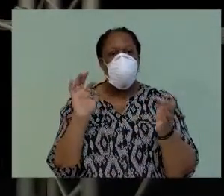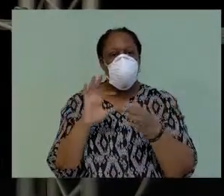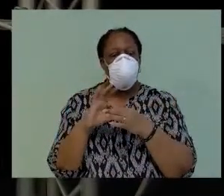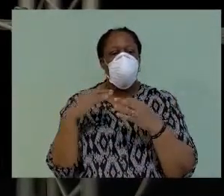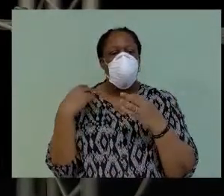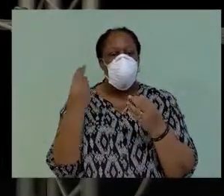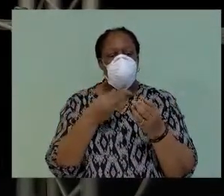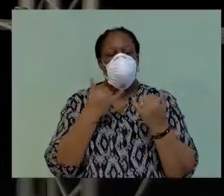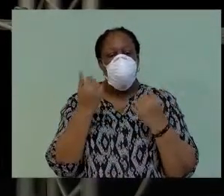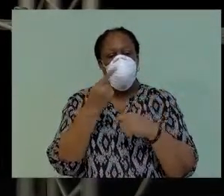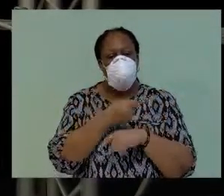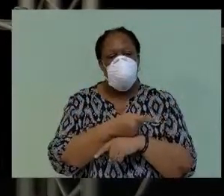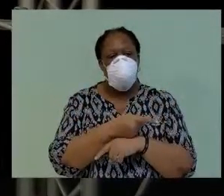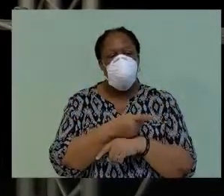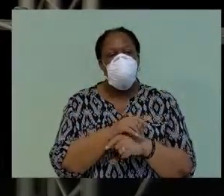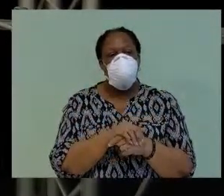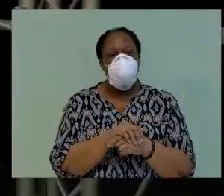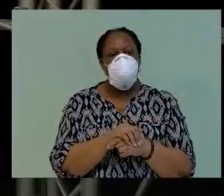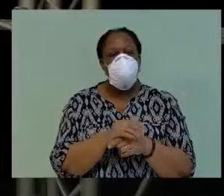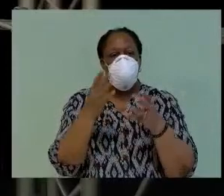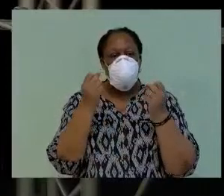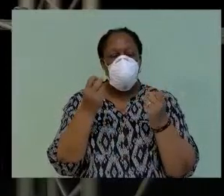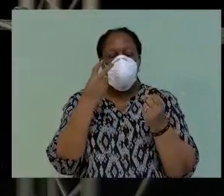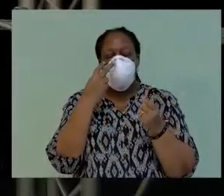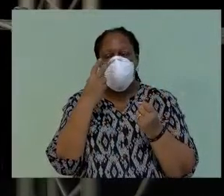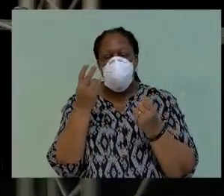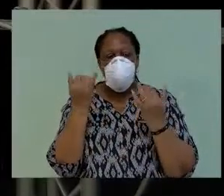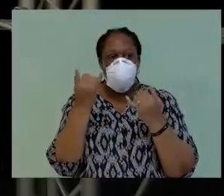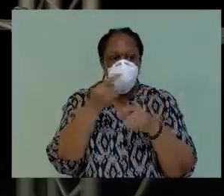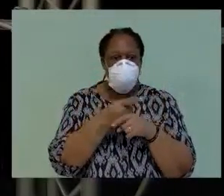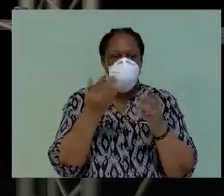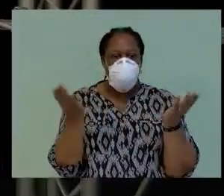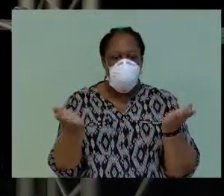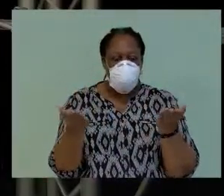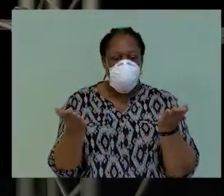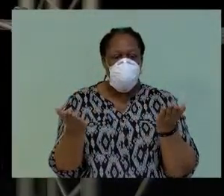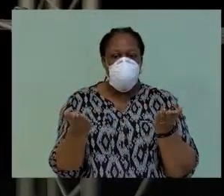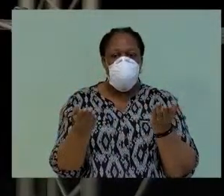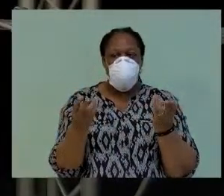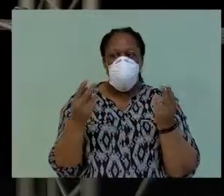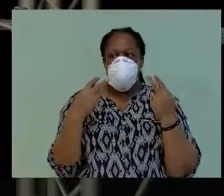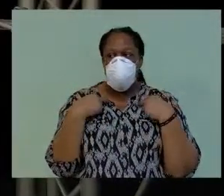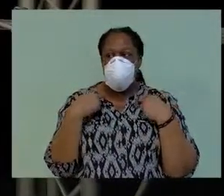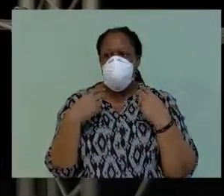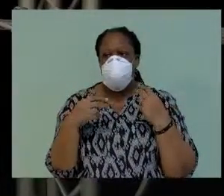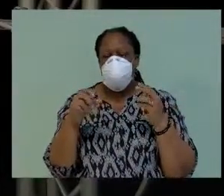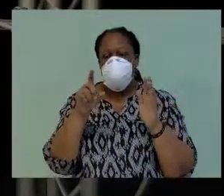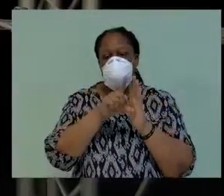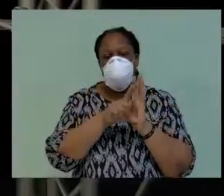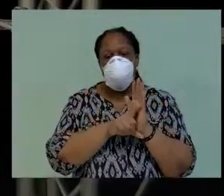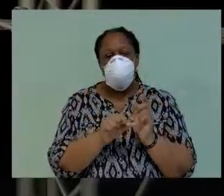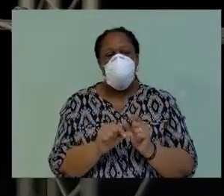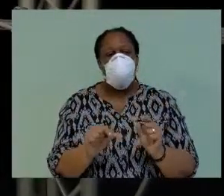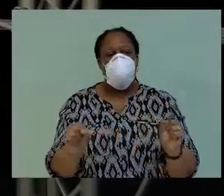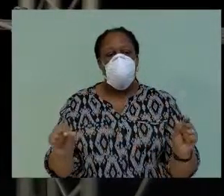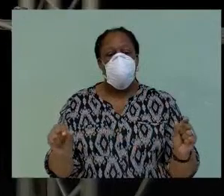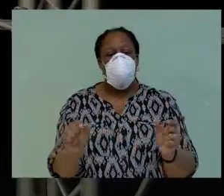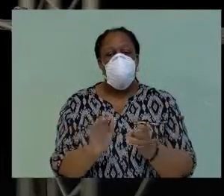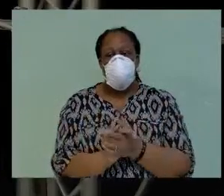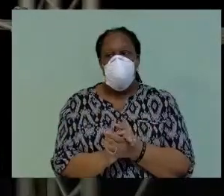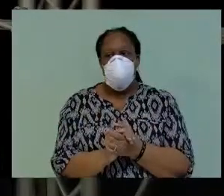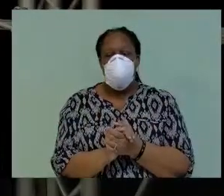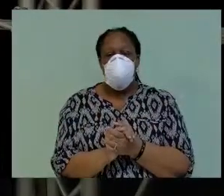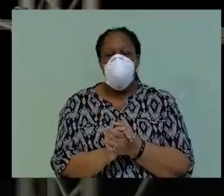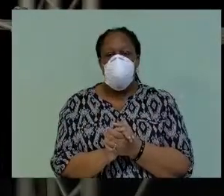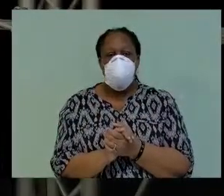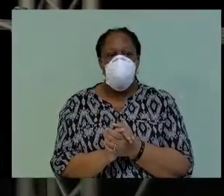us today. I want to recognize in our presence the Honorable Attorney General and the Chair of